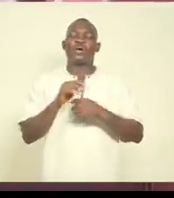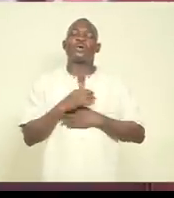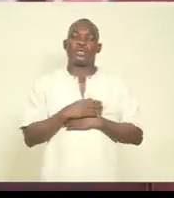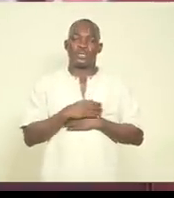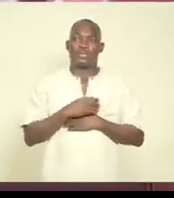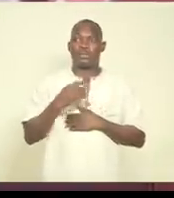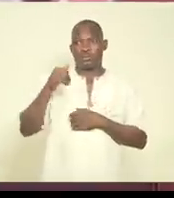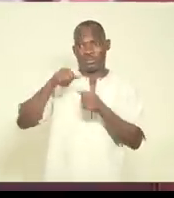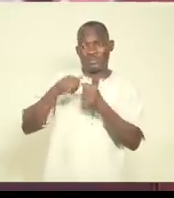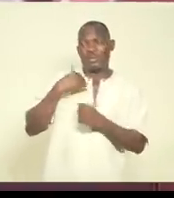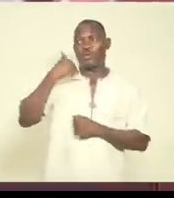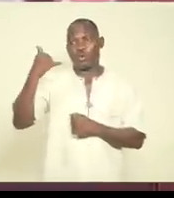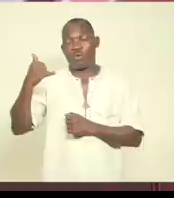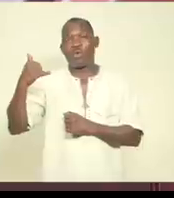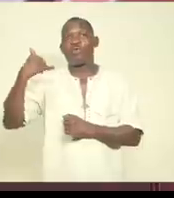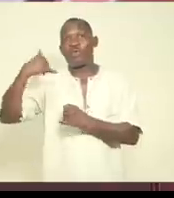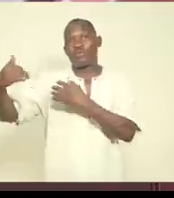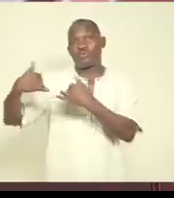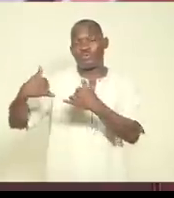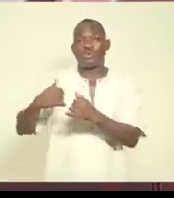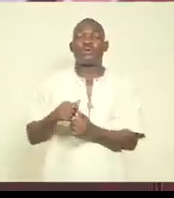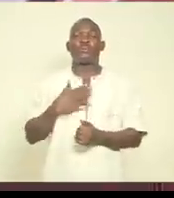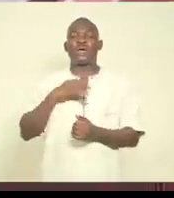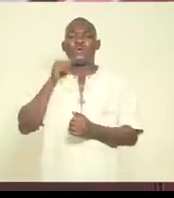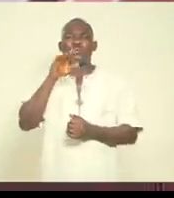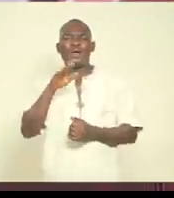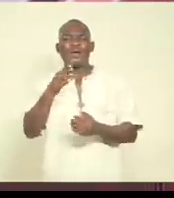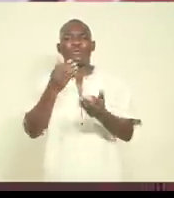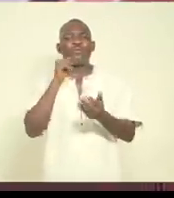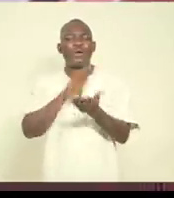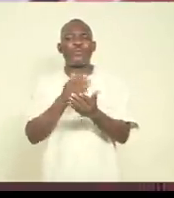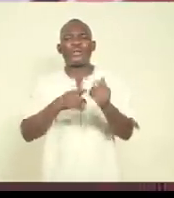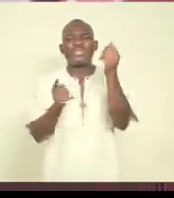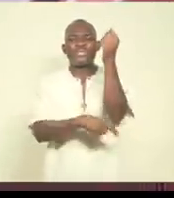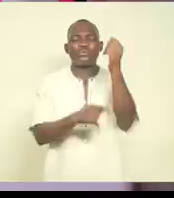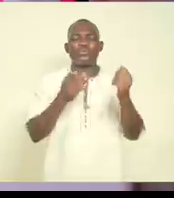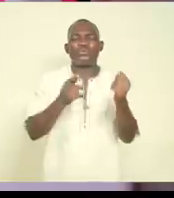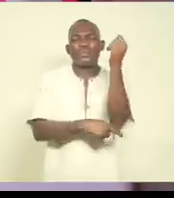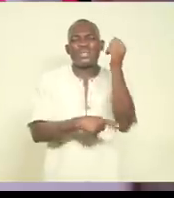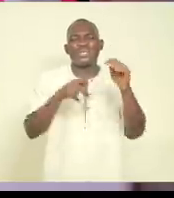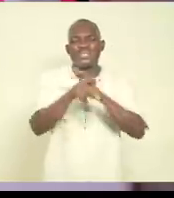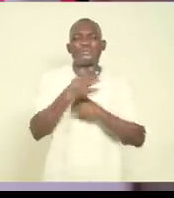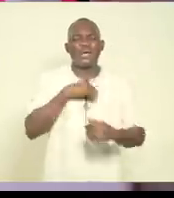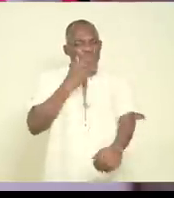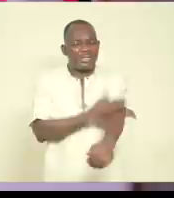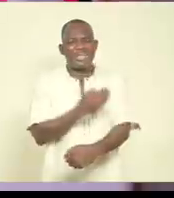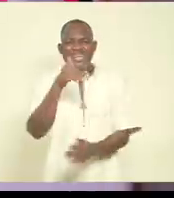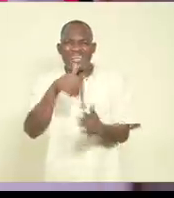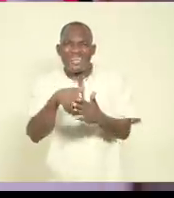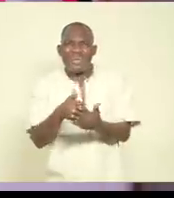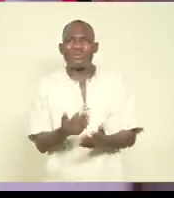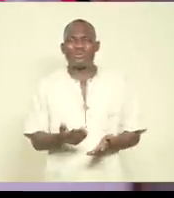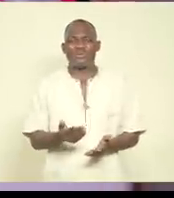As I explained on the phone, this woman wants to kill our only daughter. How can someone